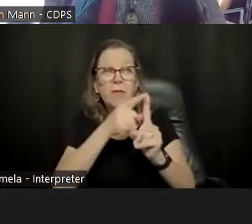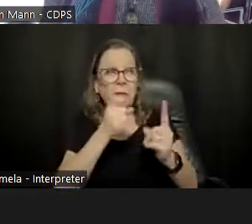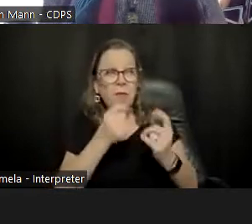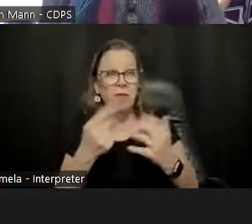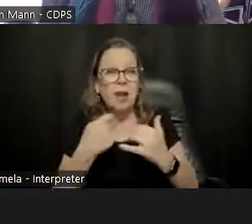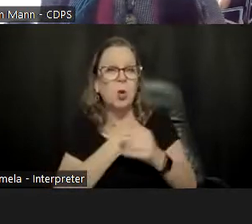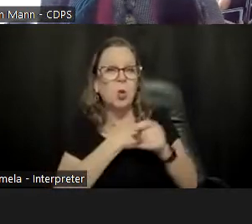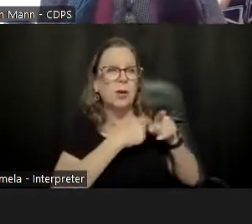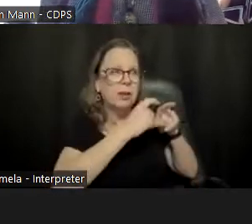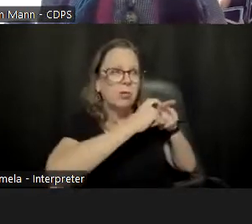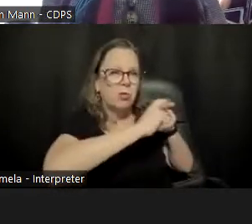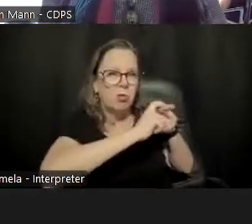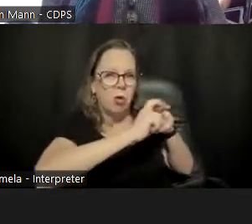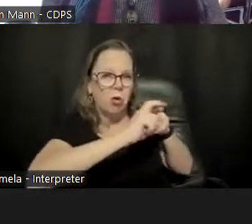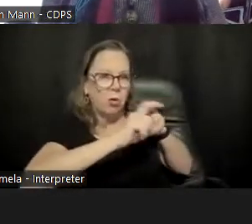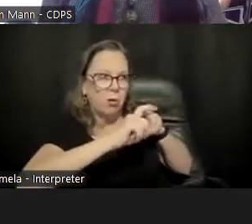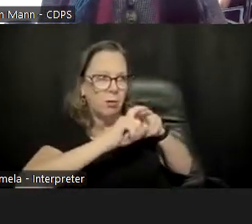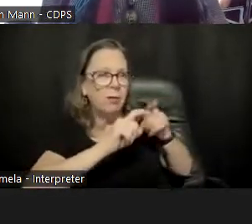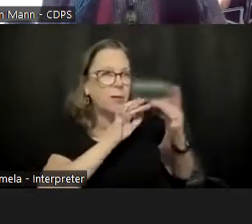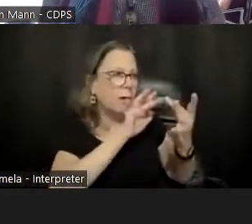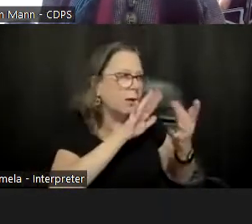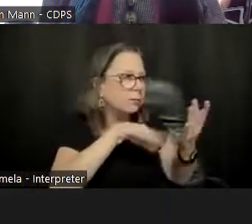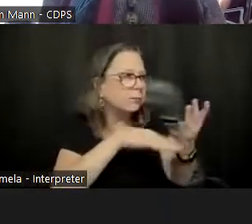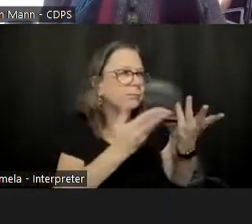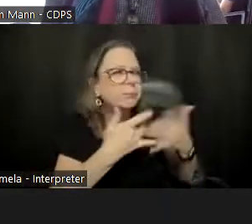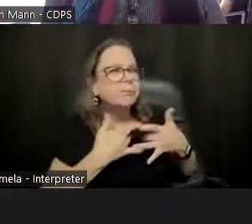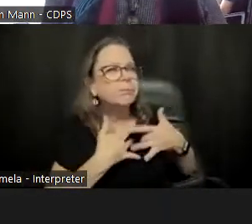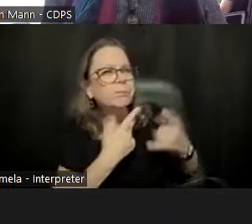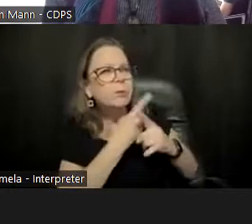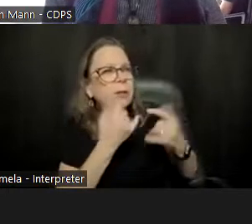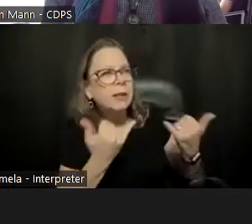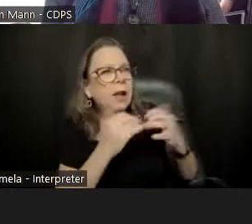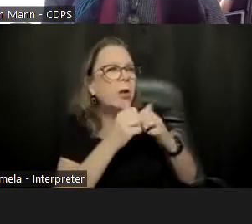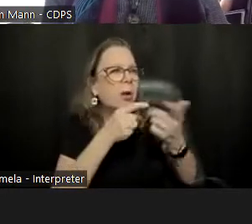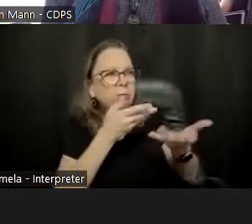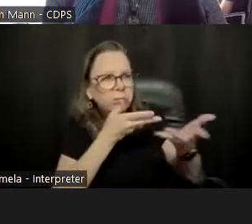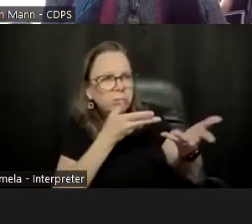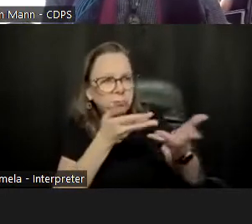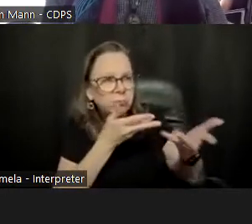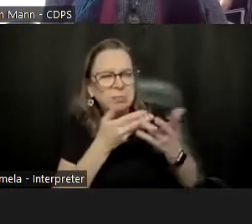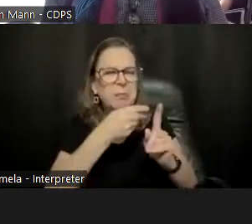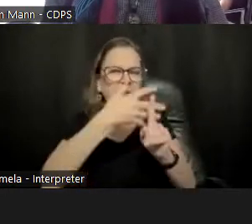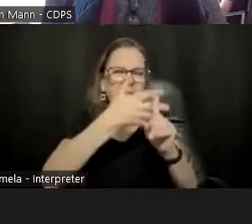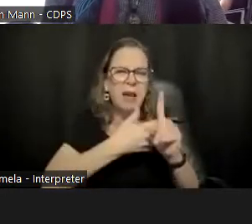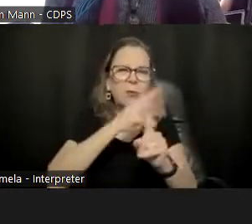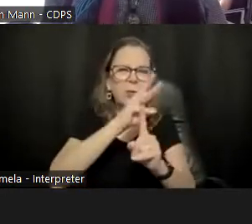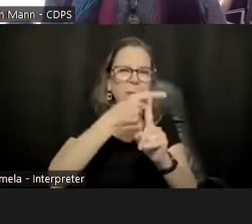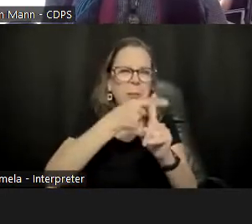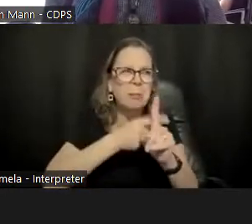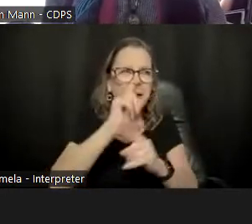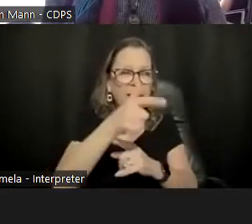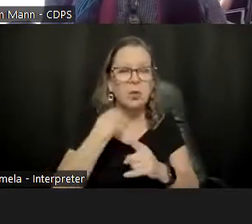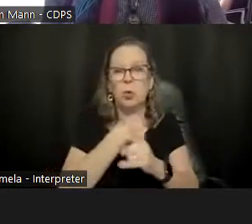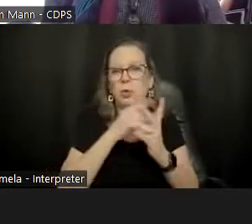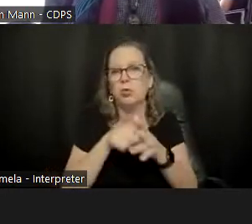that was really just to see, where they were at the time. About like 5 or 6 months later, we started this project in